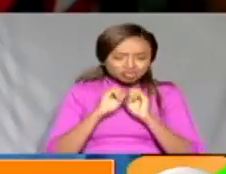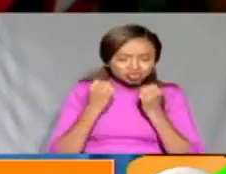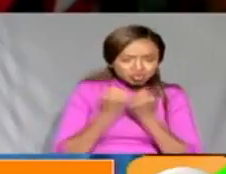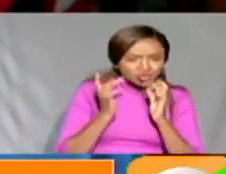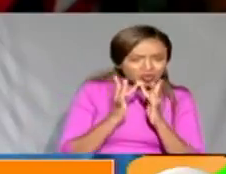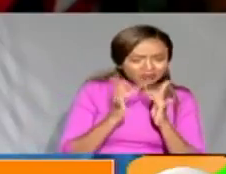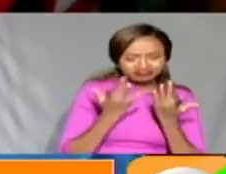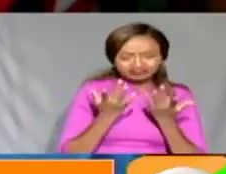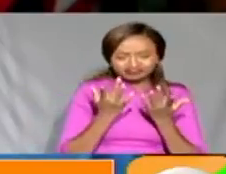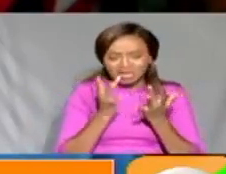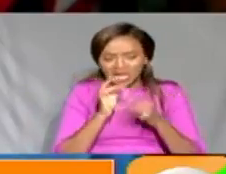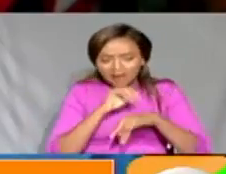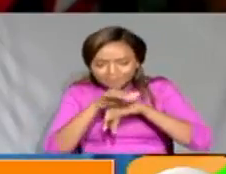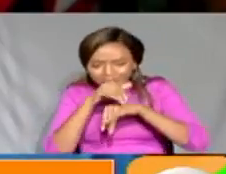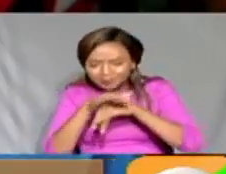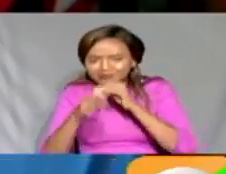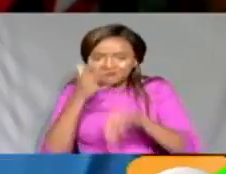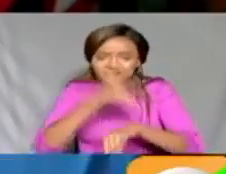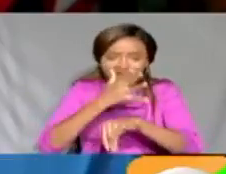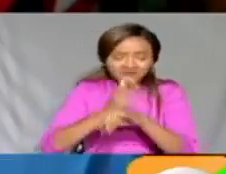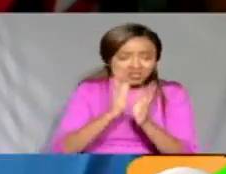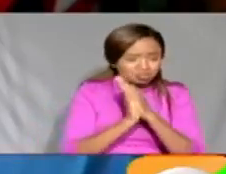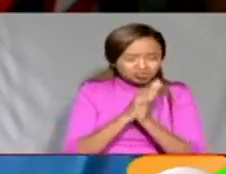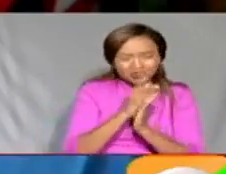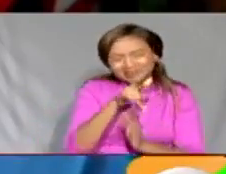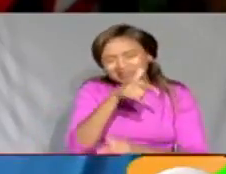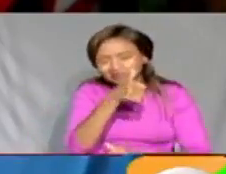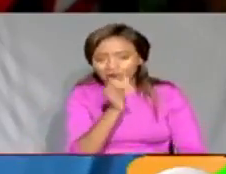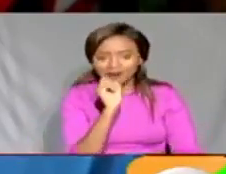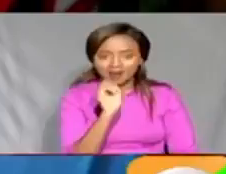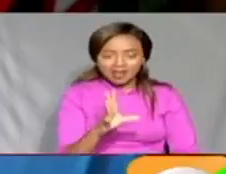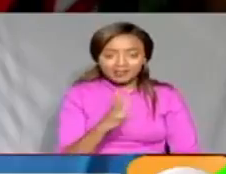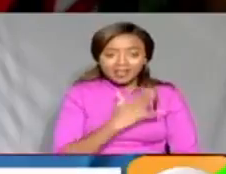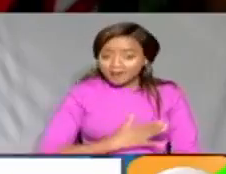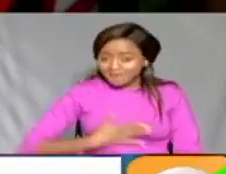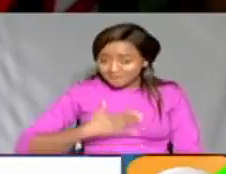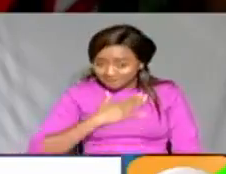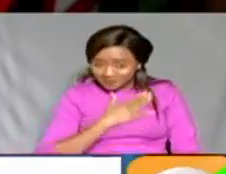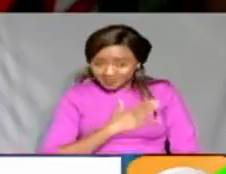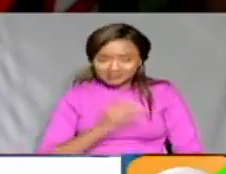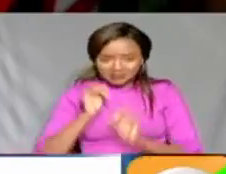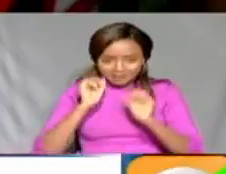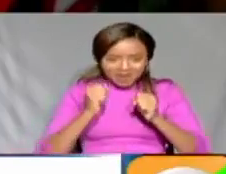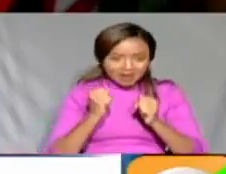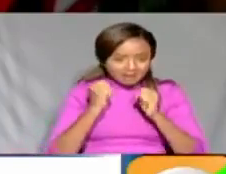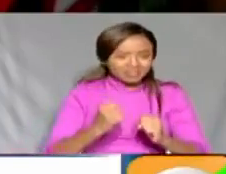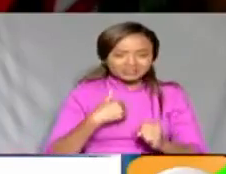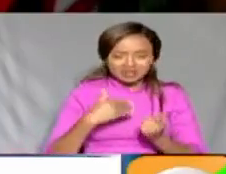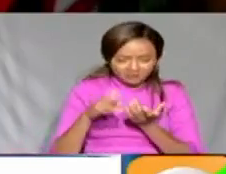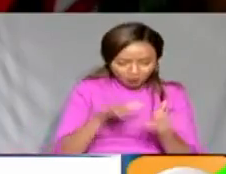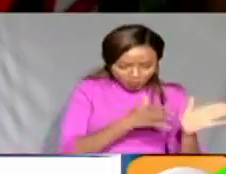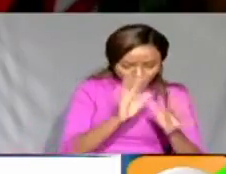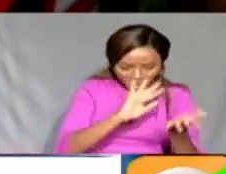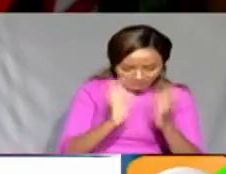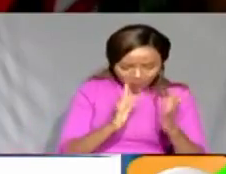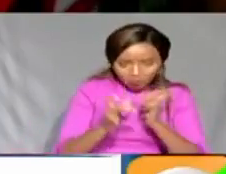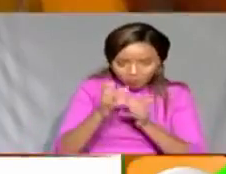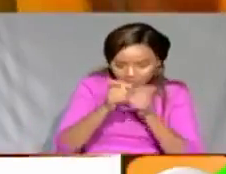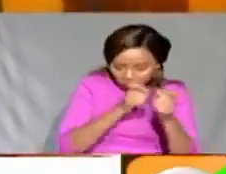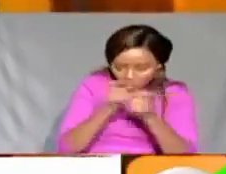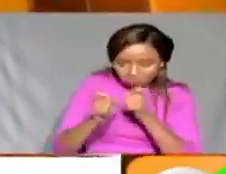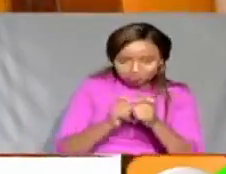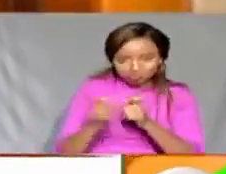helpful. At the same time, they should not be complacent. They should be prudent. They should be aware this disease is around and will be